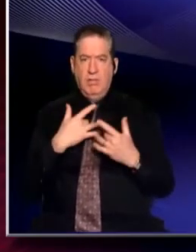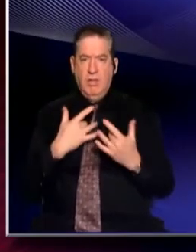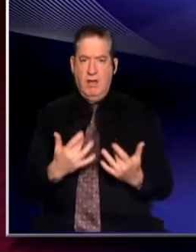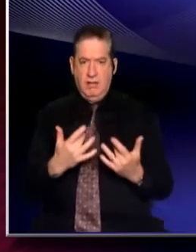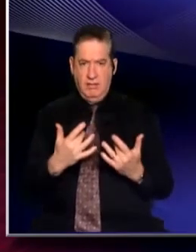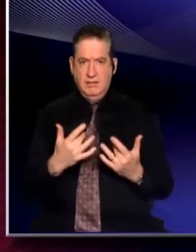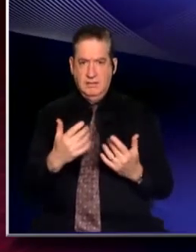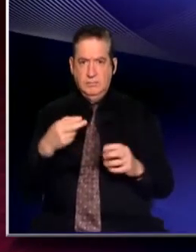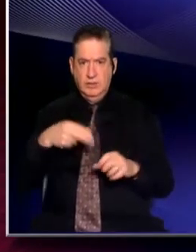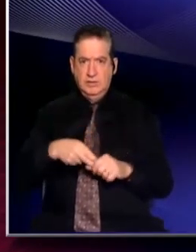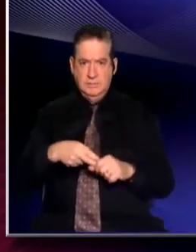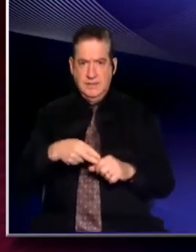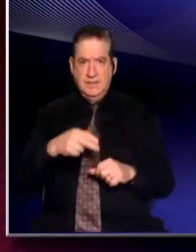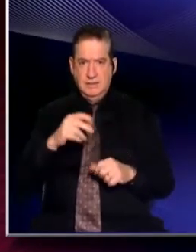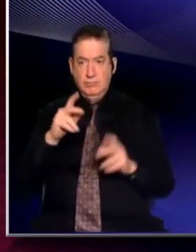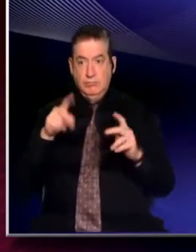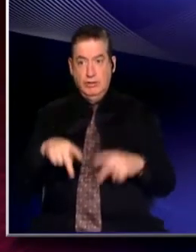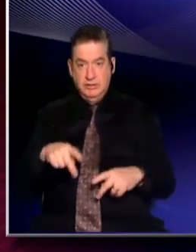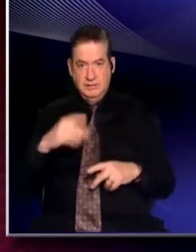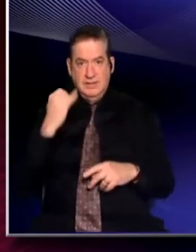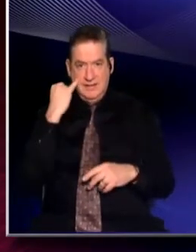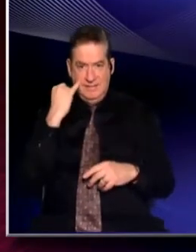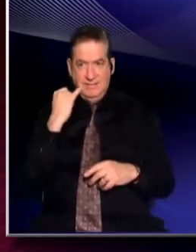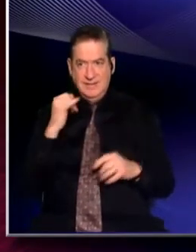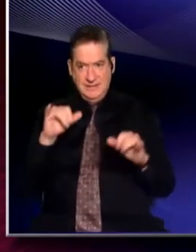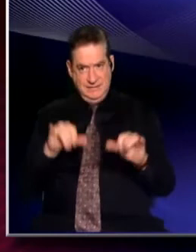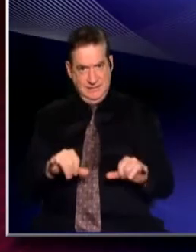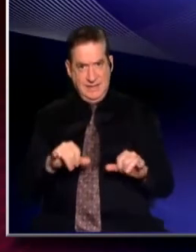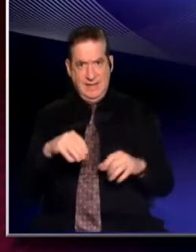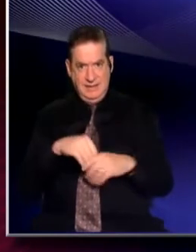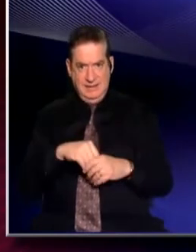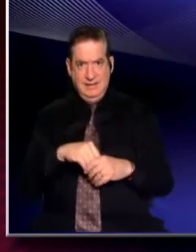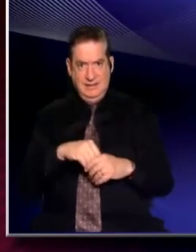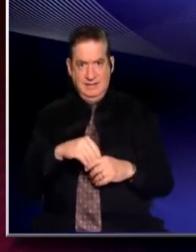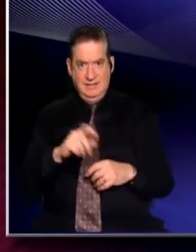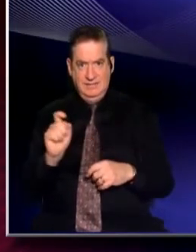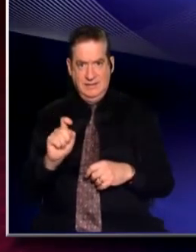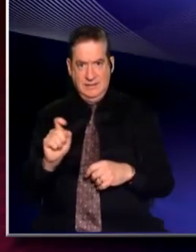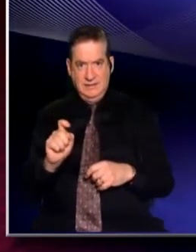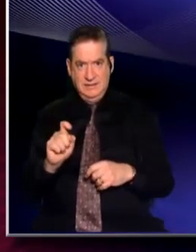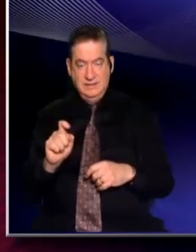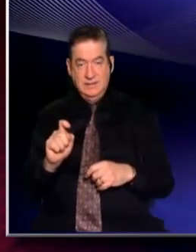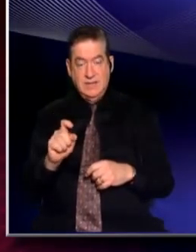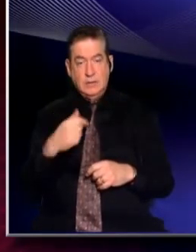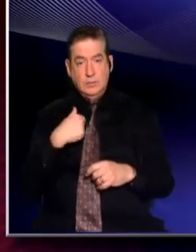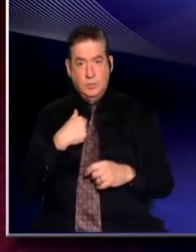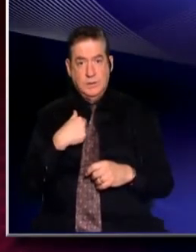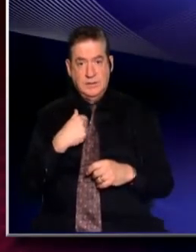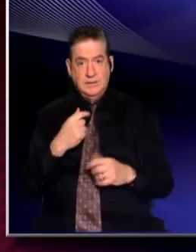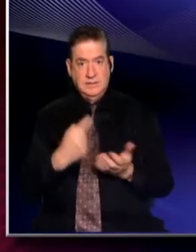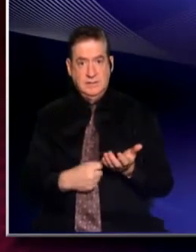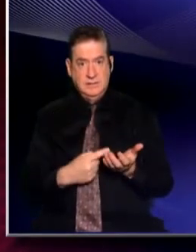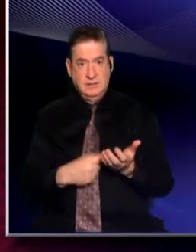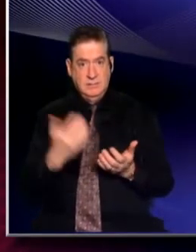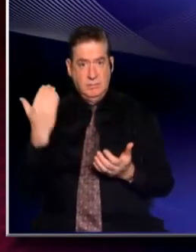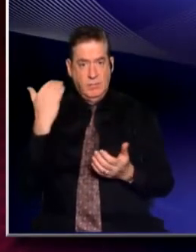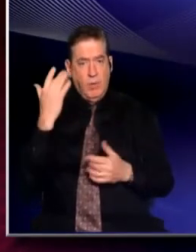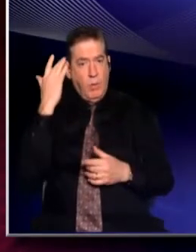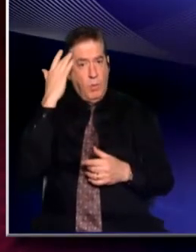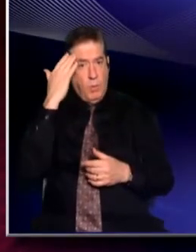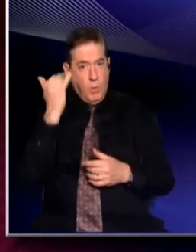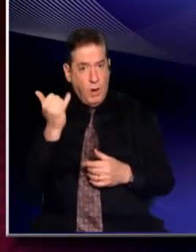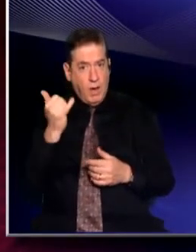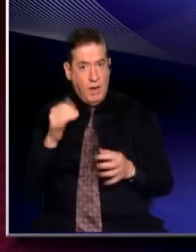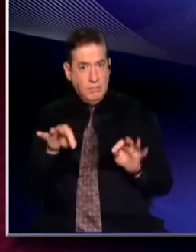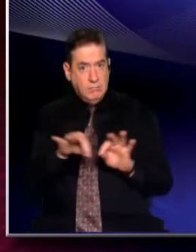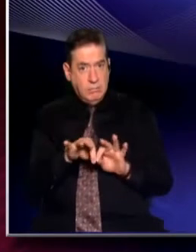in person if it was consistently held in Phoenix. As we've discussed before, why is that